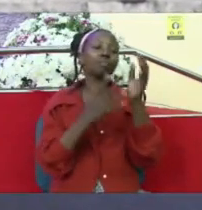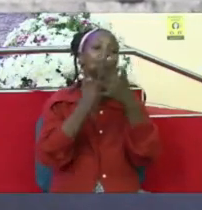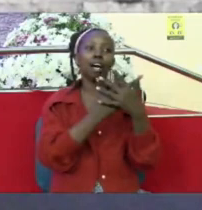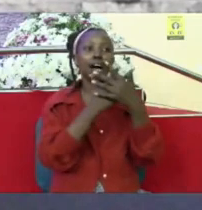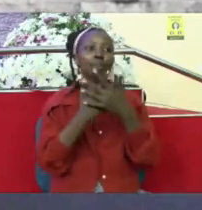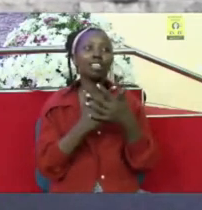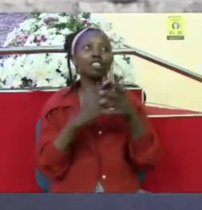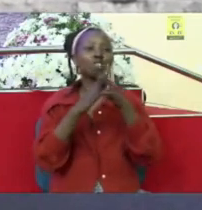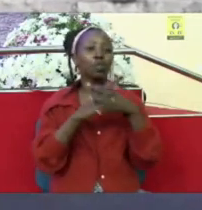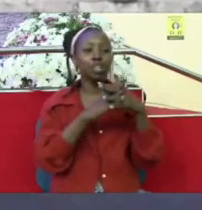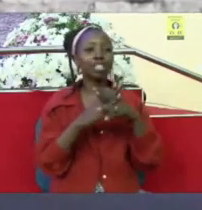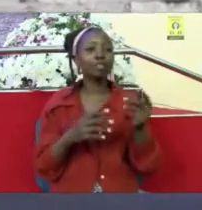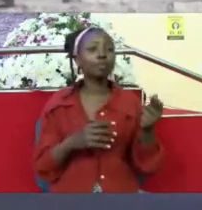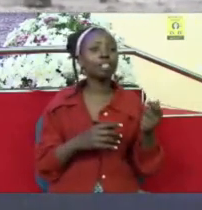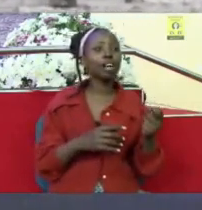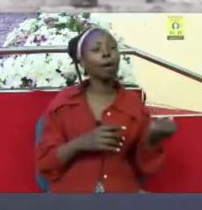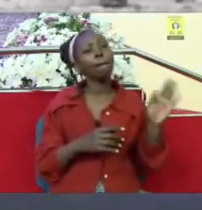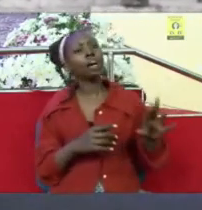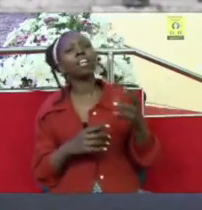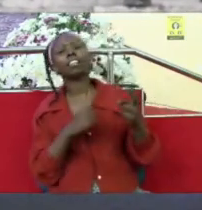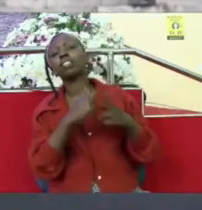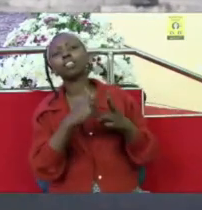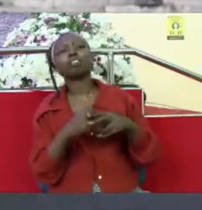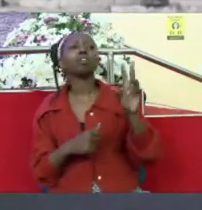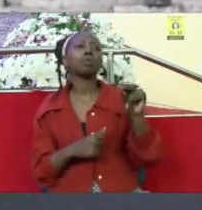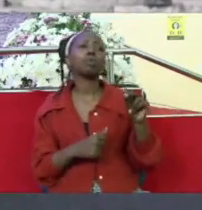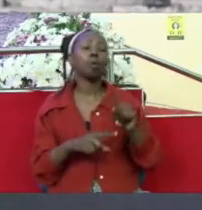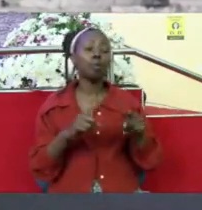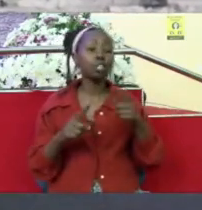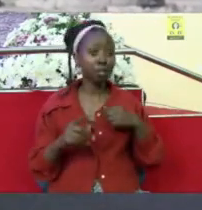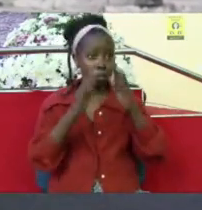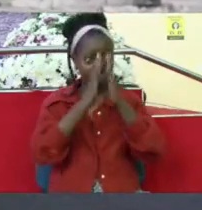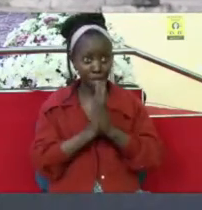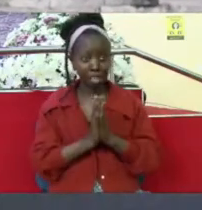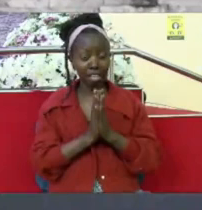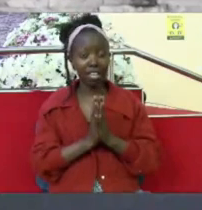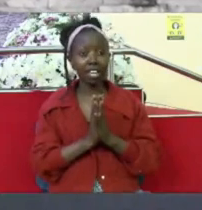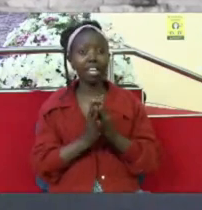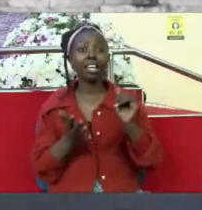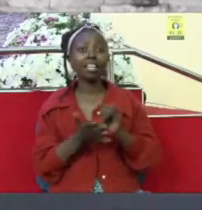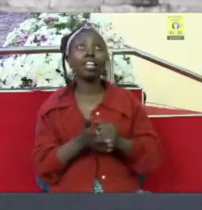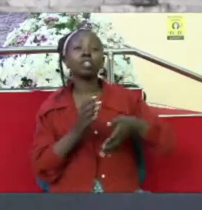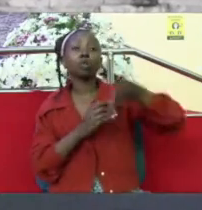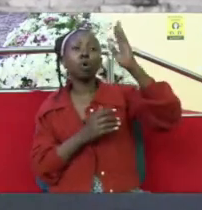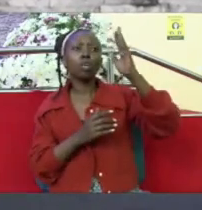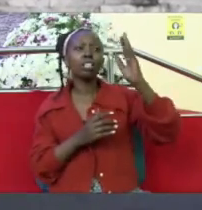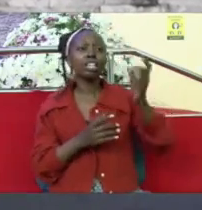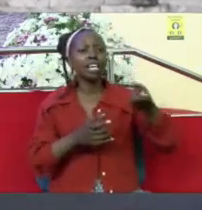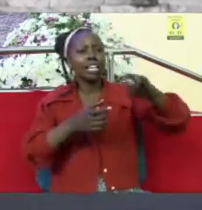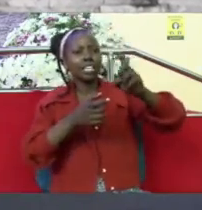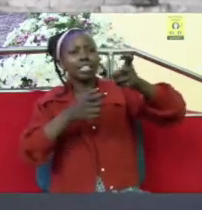time praying for God who knows that the dollar has been multiplied so that he can multiply my 7 shillings to